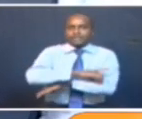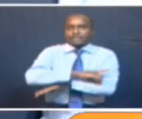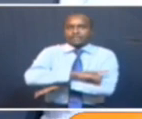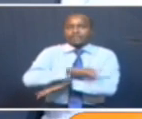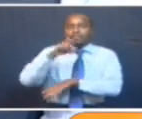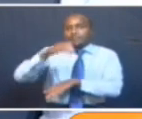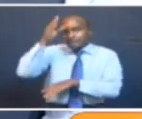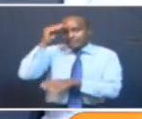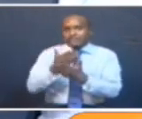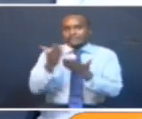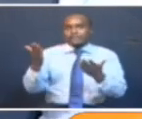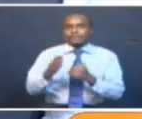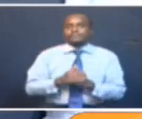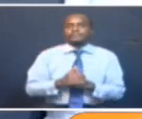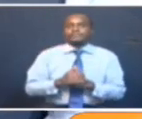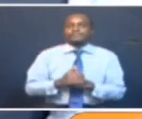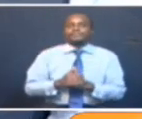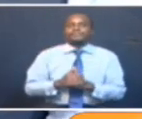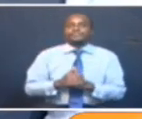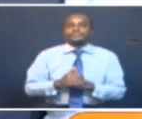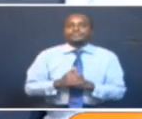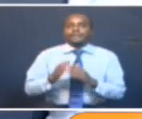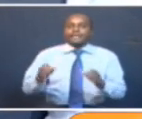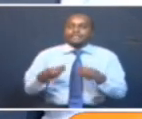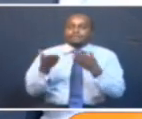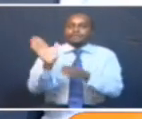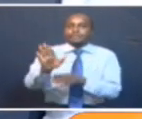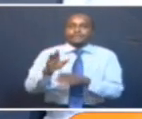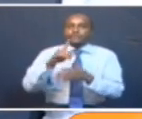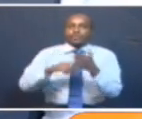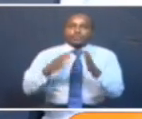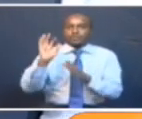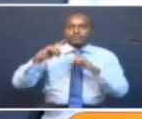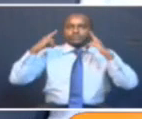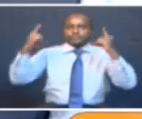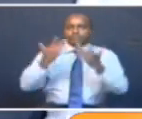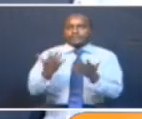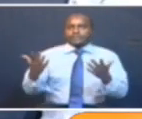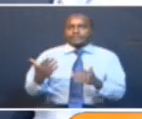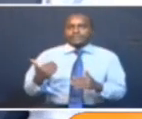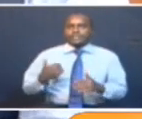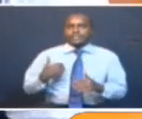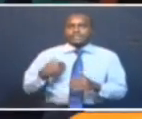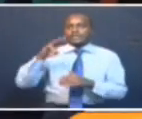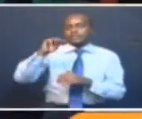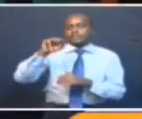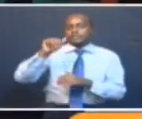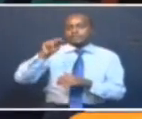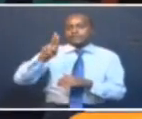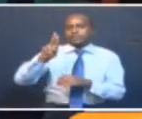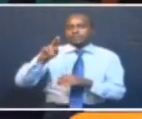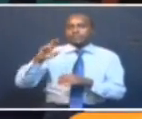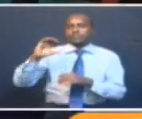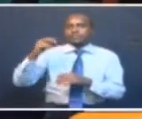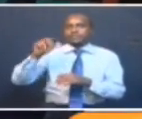this. That's why he is who he is. And giving back is one of his big things. He's got Manu Chandaria Foundation just about